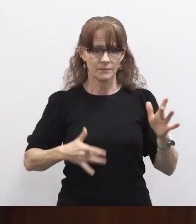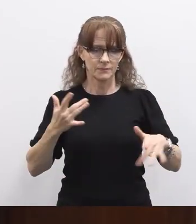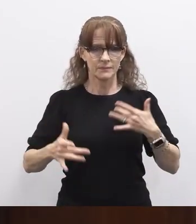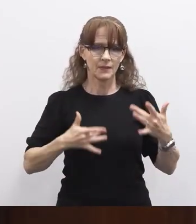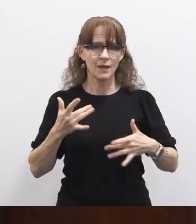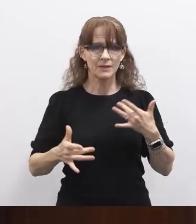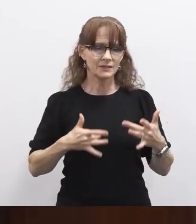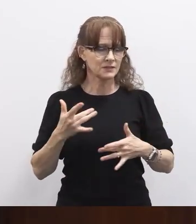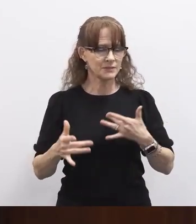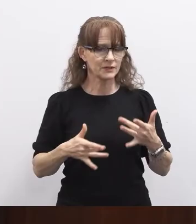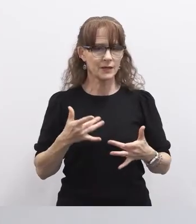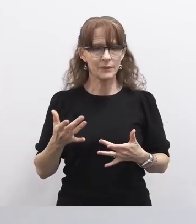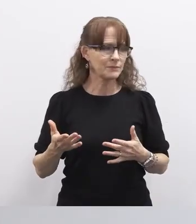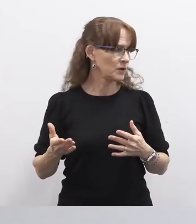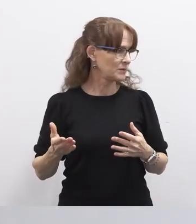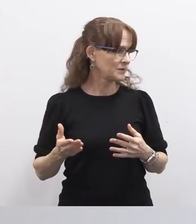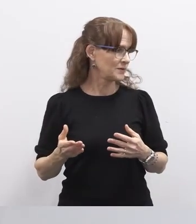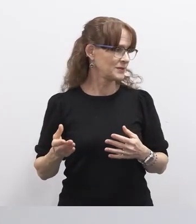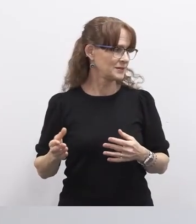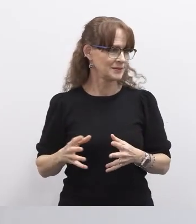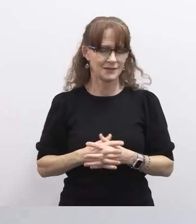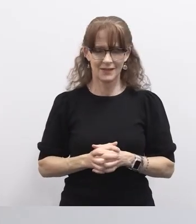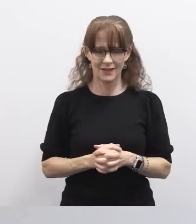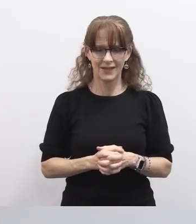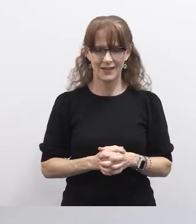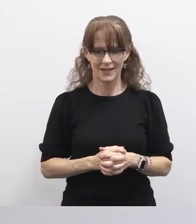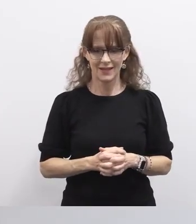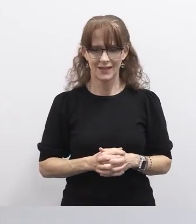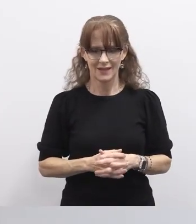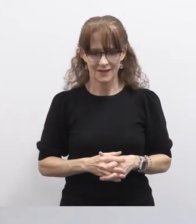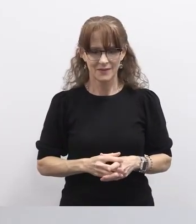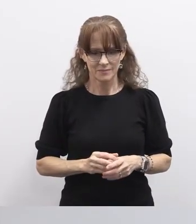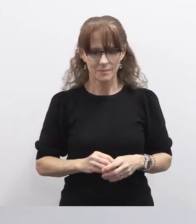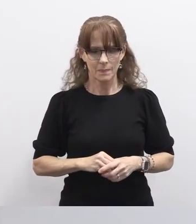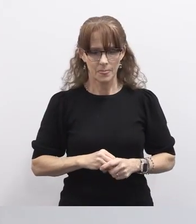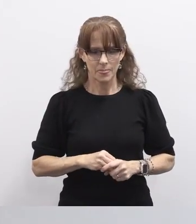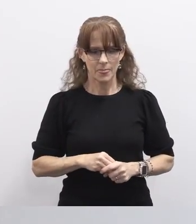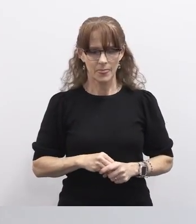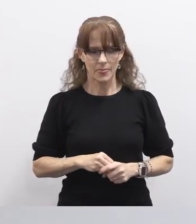I'm going to find out when that day is. I'm going to come visit. I think I hear a plug for